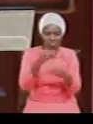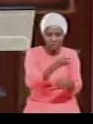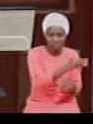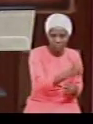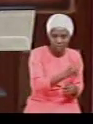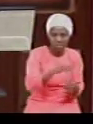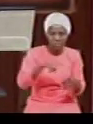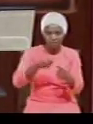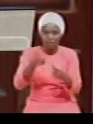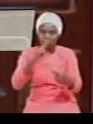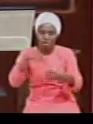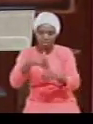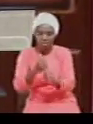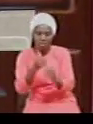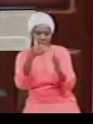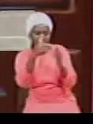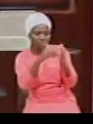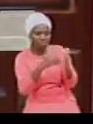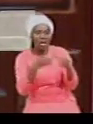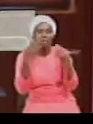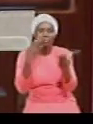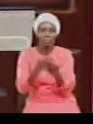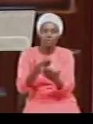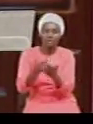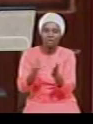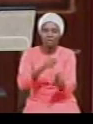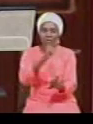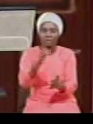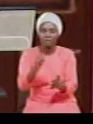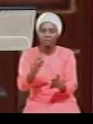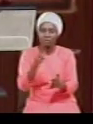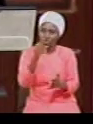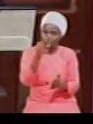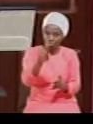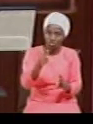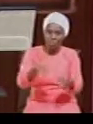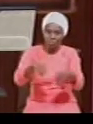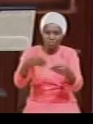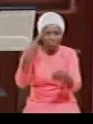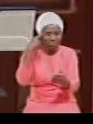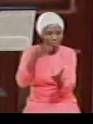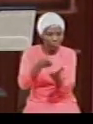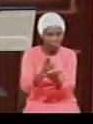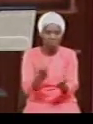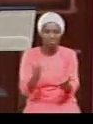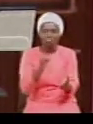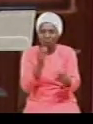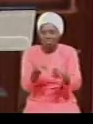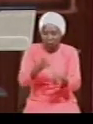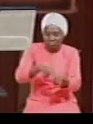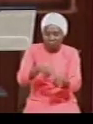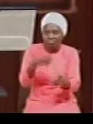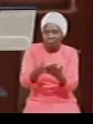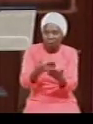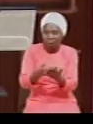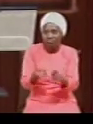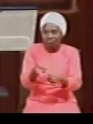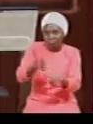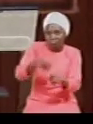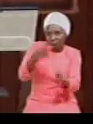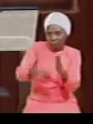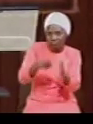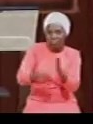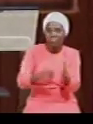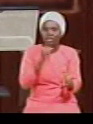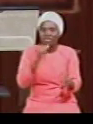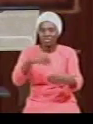budget, providing for honest things, not increasing, not